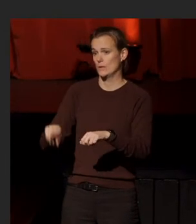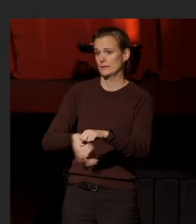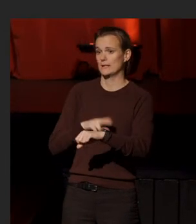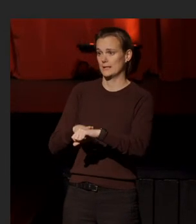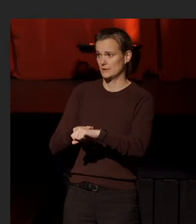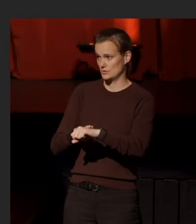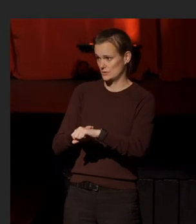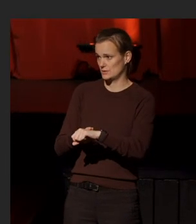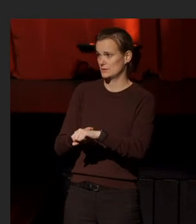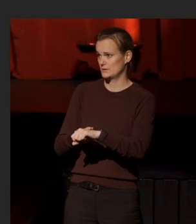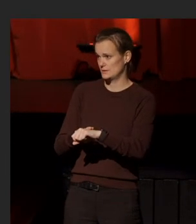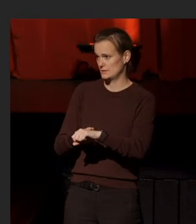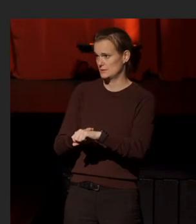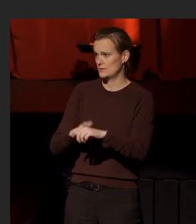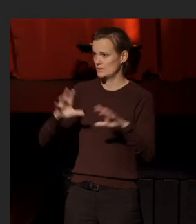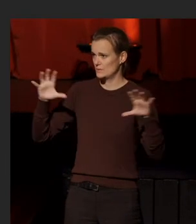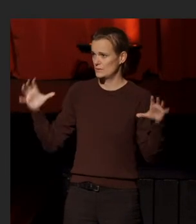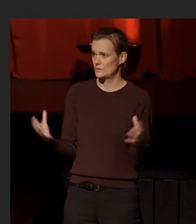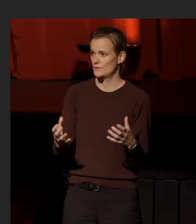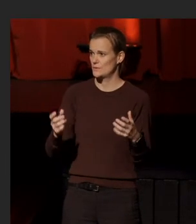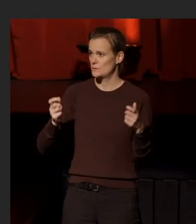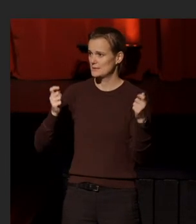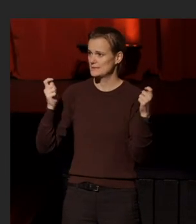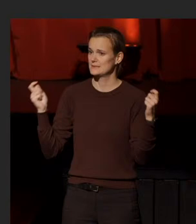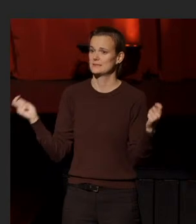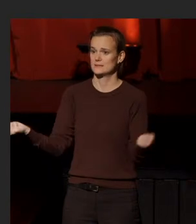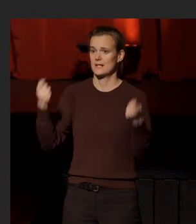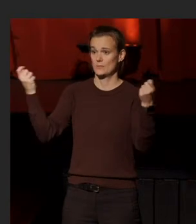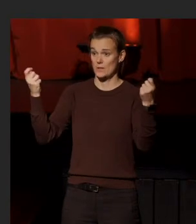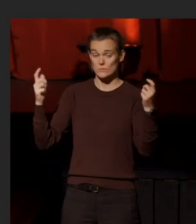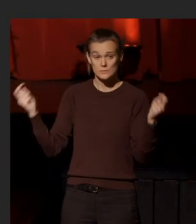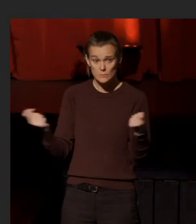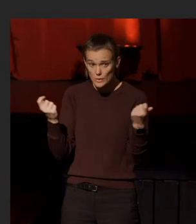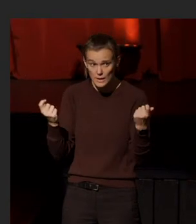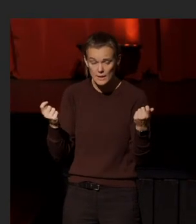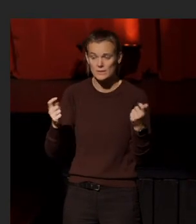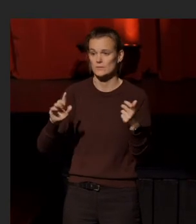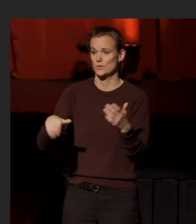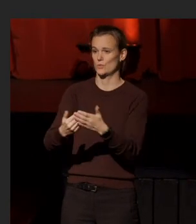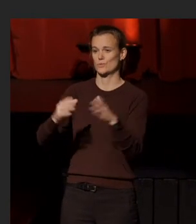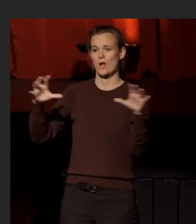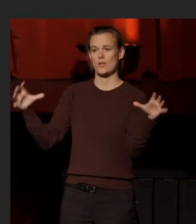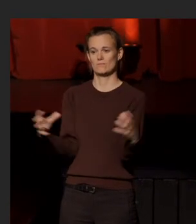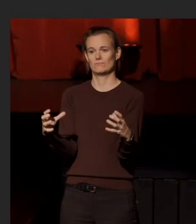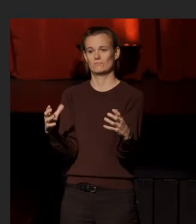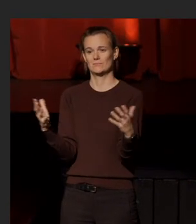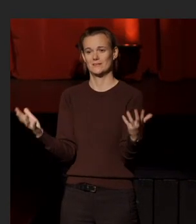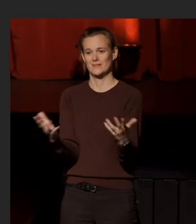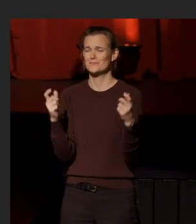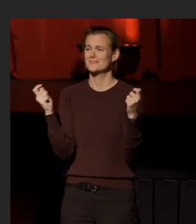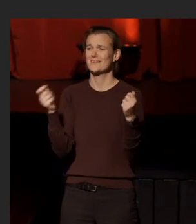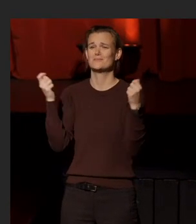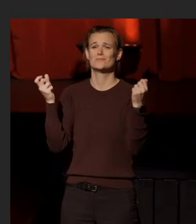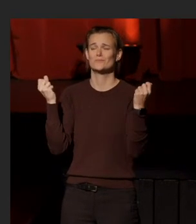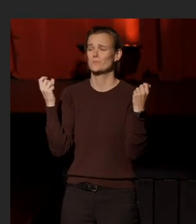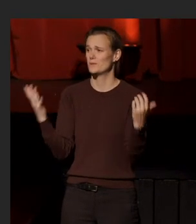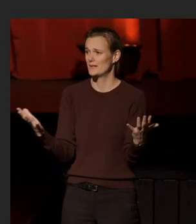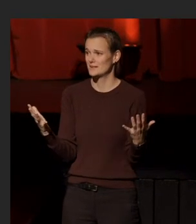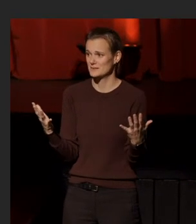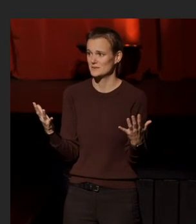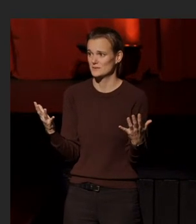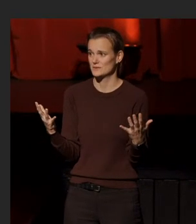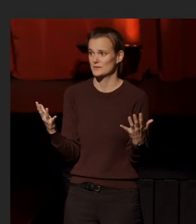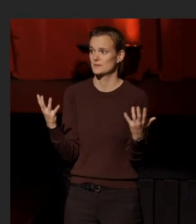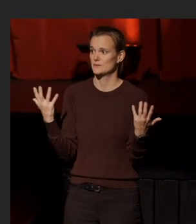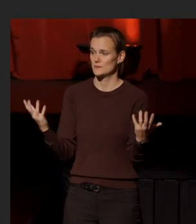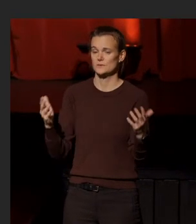to celebrate what we celebrate, that you're all here tonight. We just celebrate so much, and we